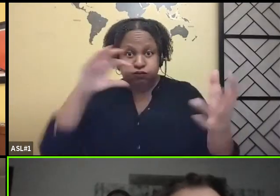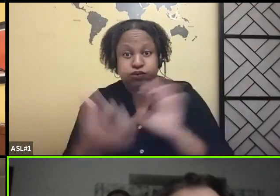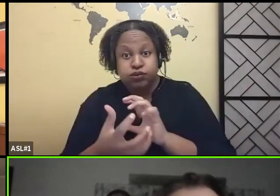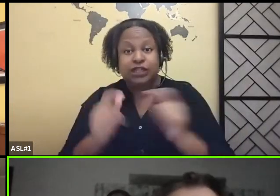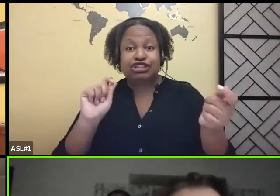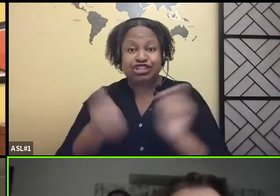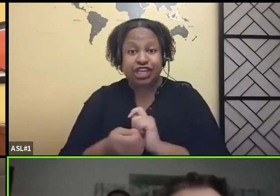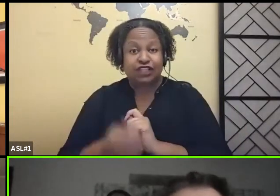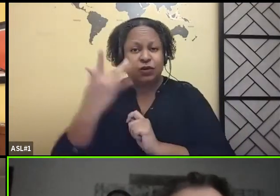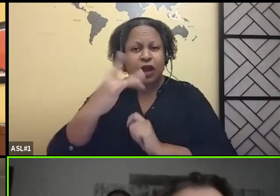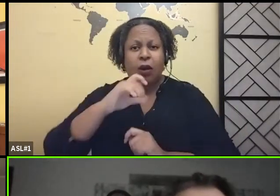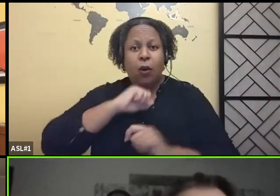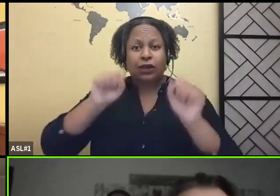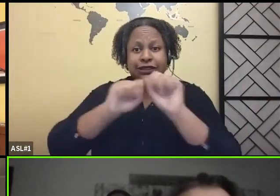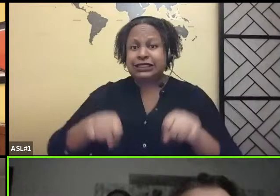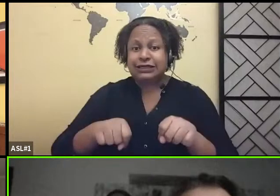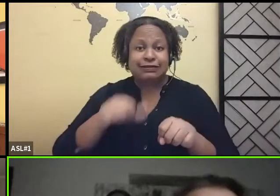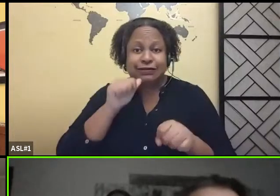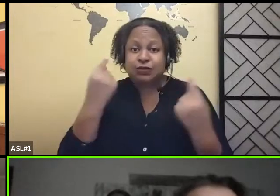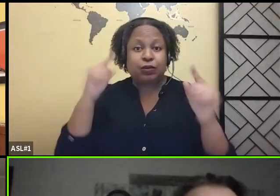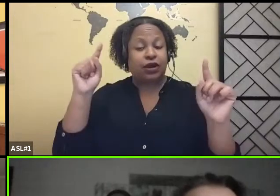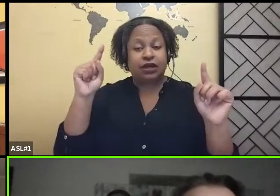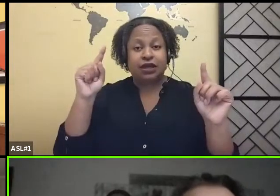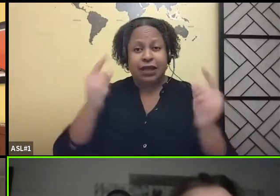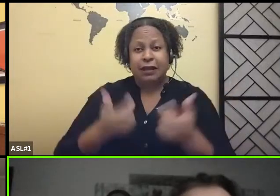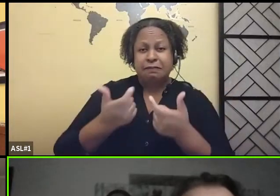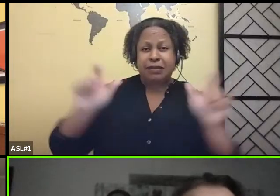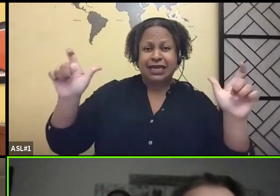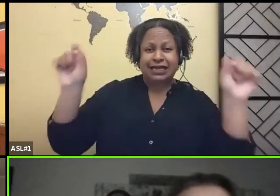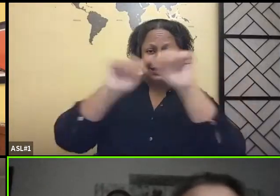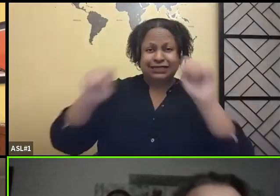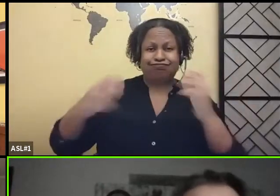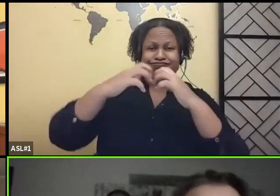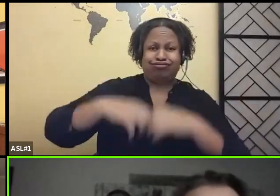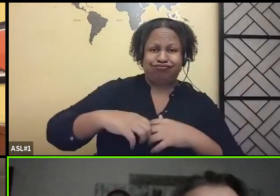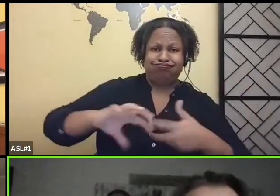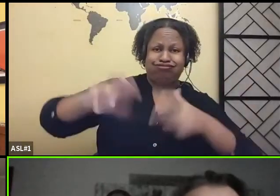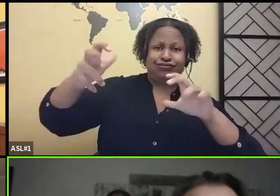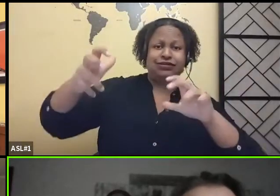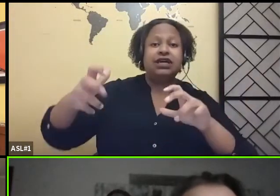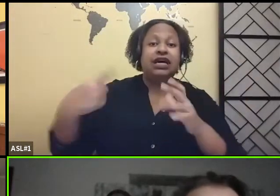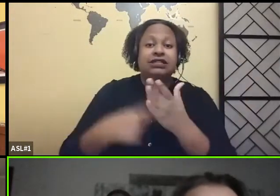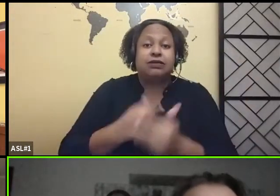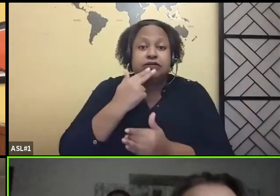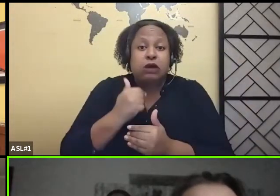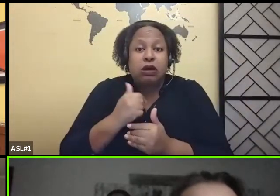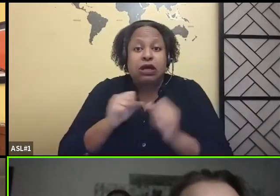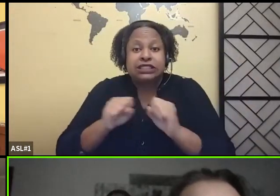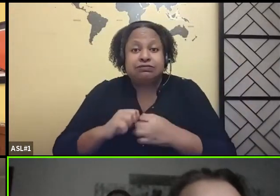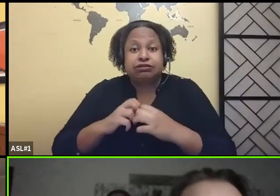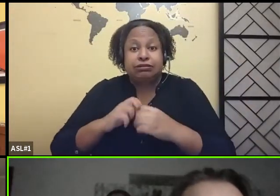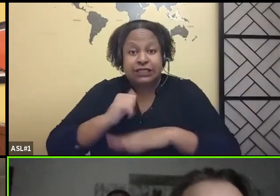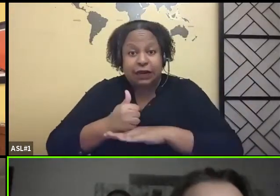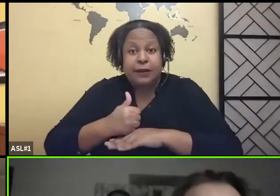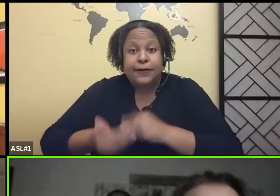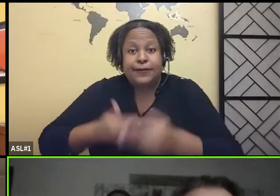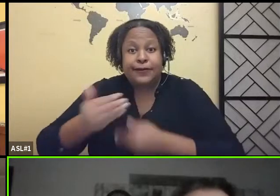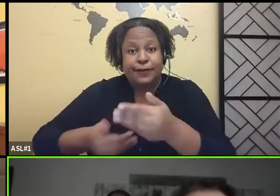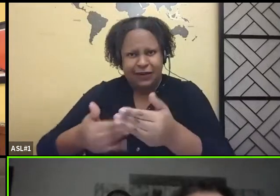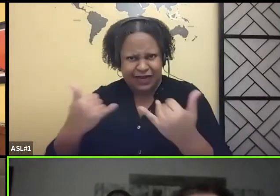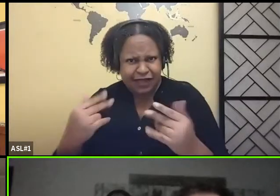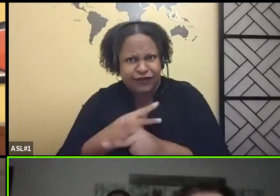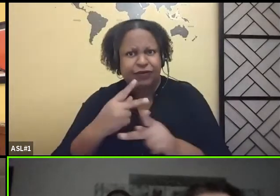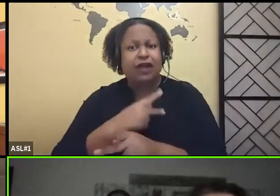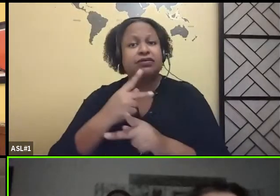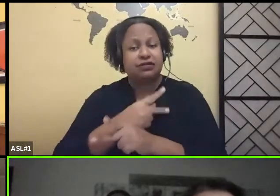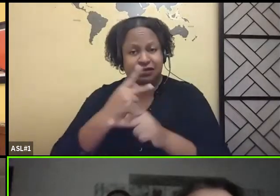don't work. Big is not better. Size does matter, and sometimes you need to be little, And now is the time that we're going to figure that out, you know,